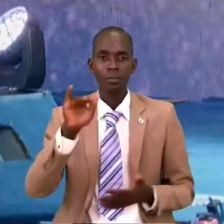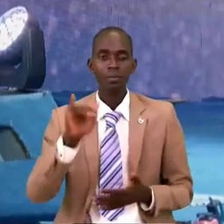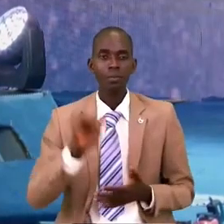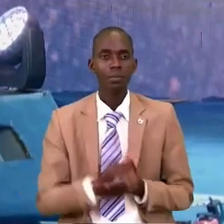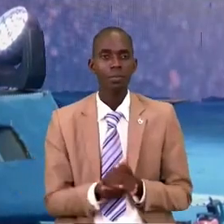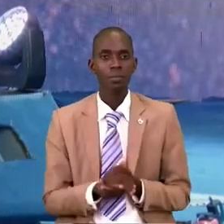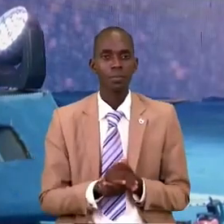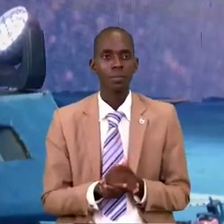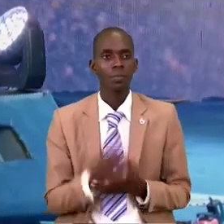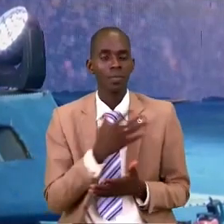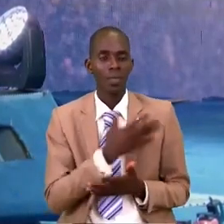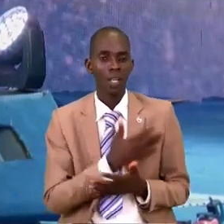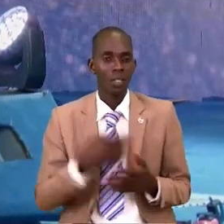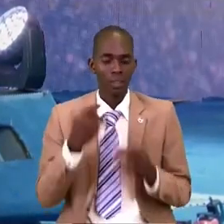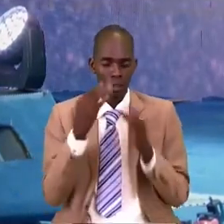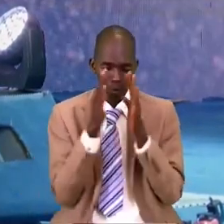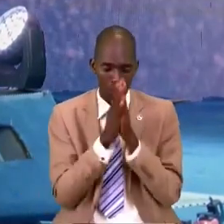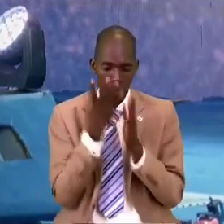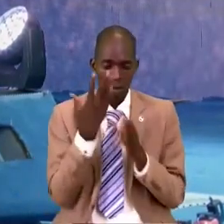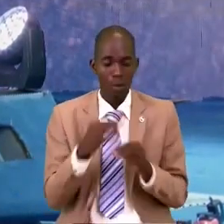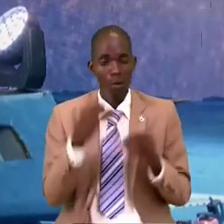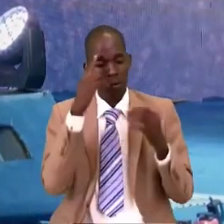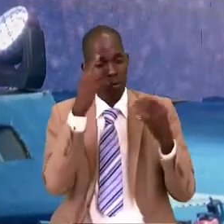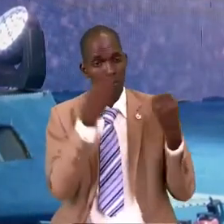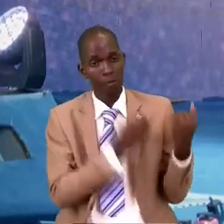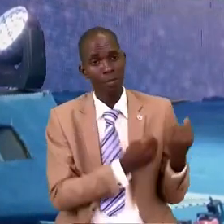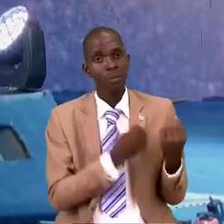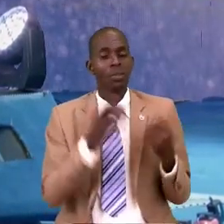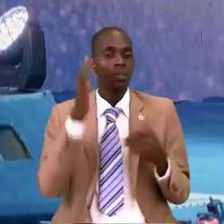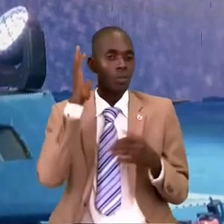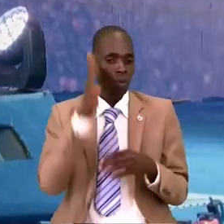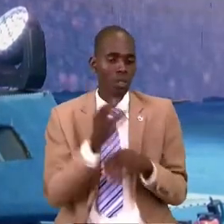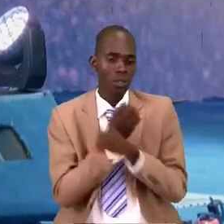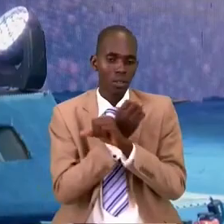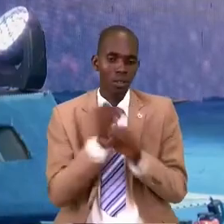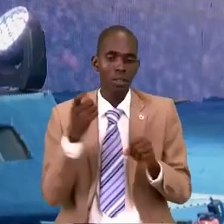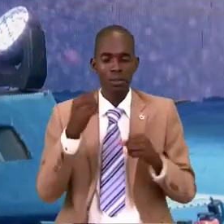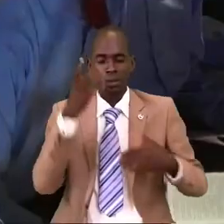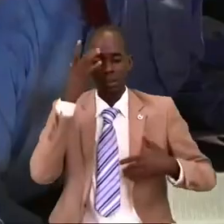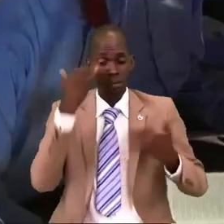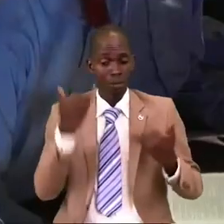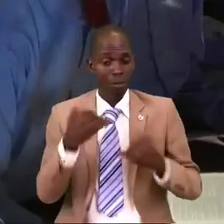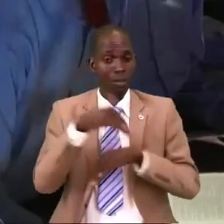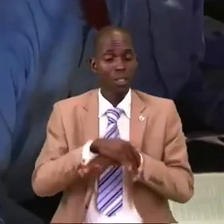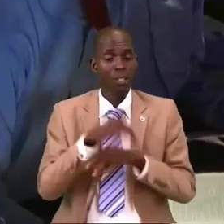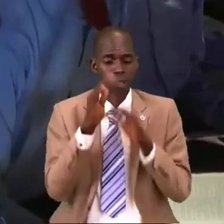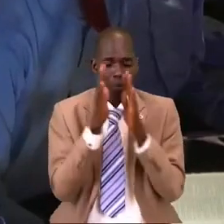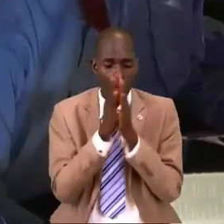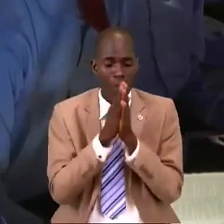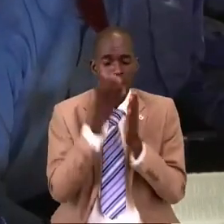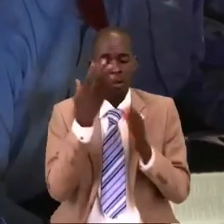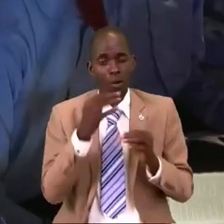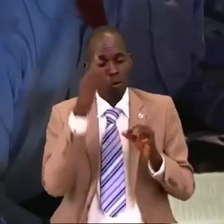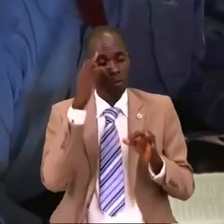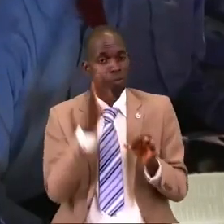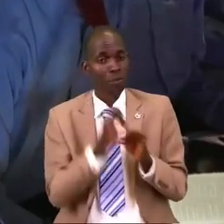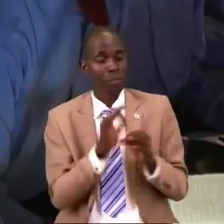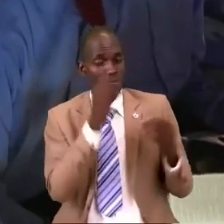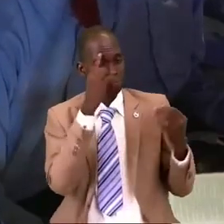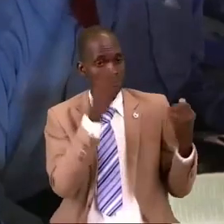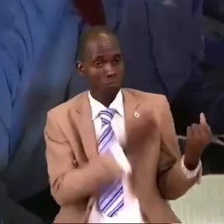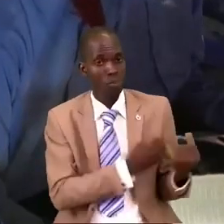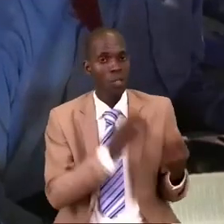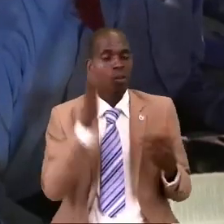of faith shall save the sick. Over there will heal you. Over there will deliver